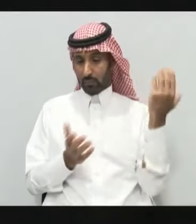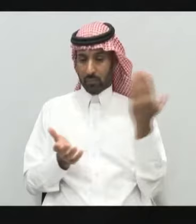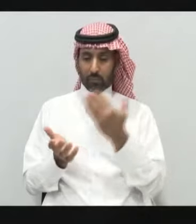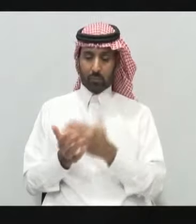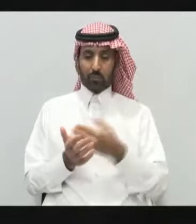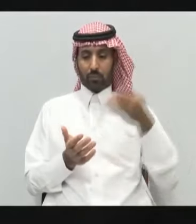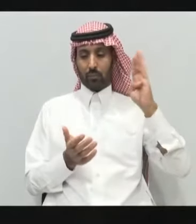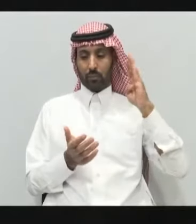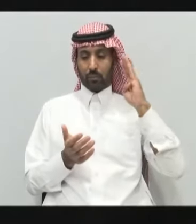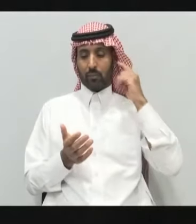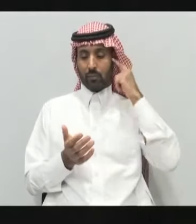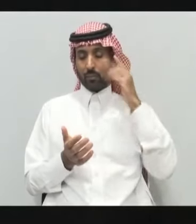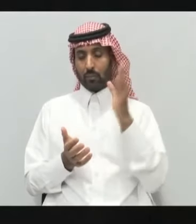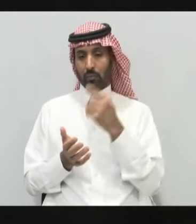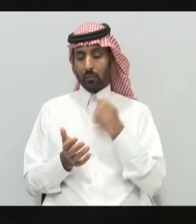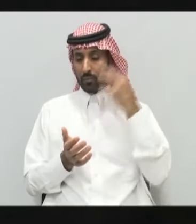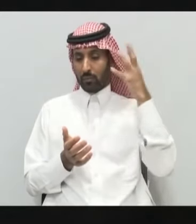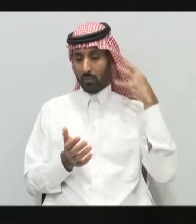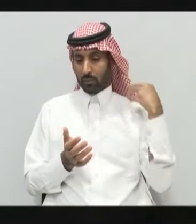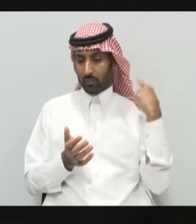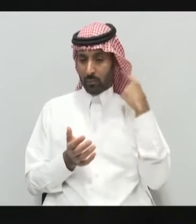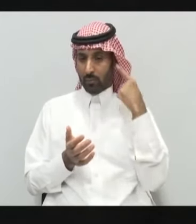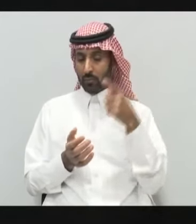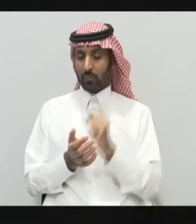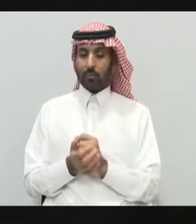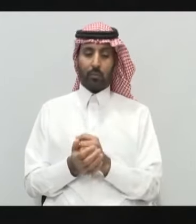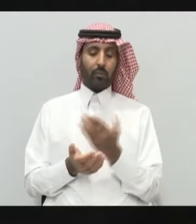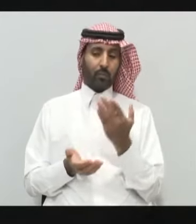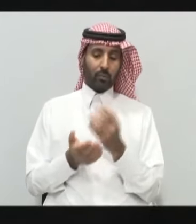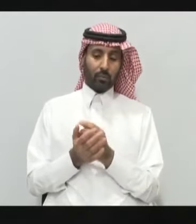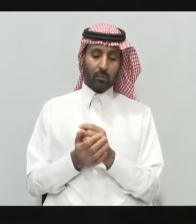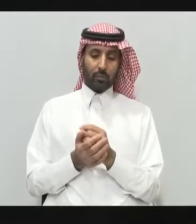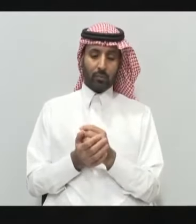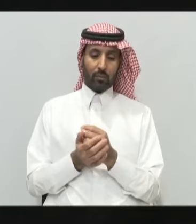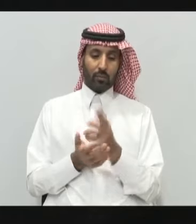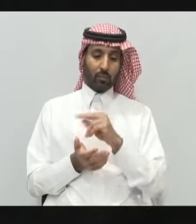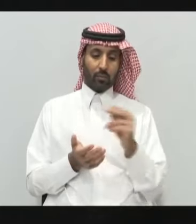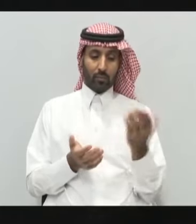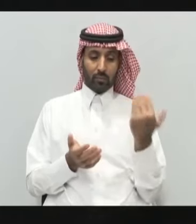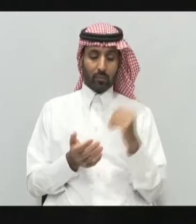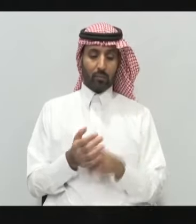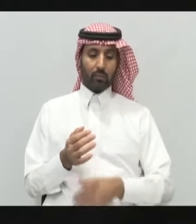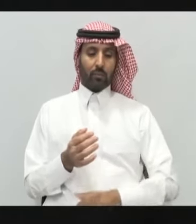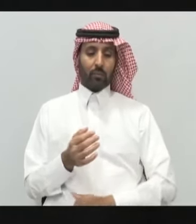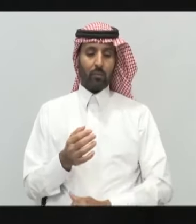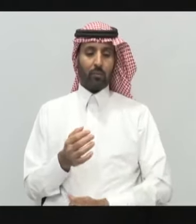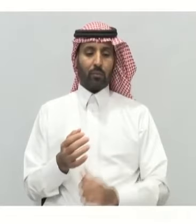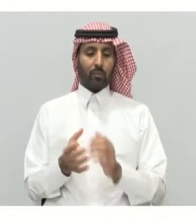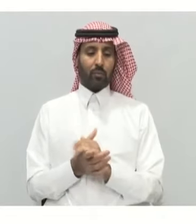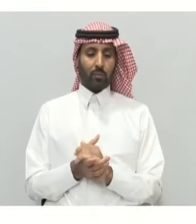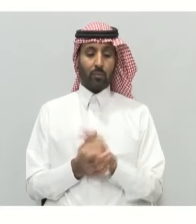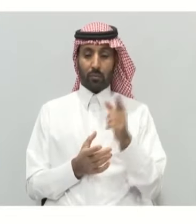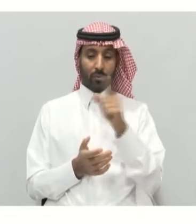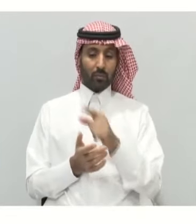hair. So here we can, or we did make similar sentences to this. So now I'm going to ask